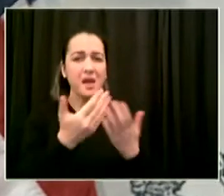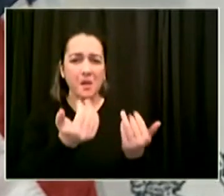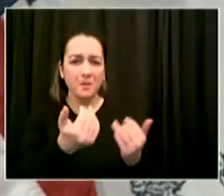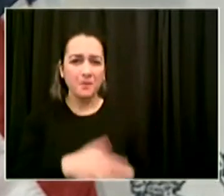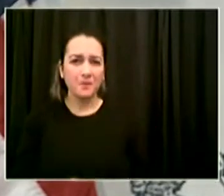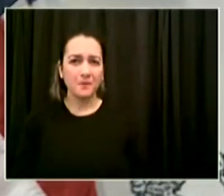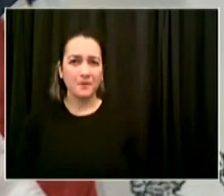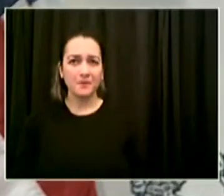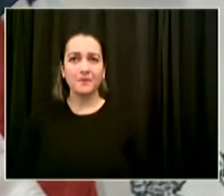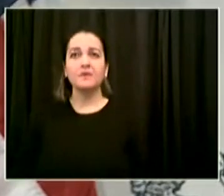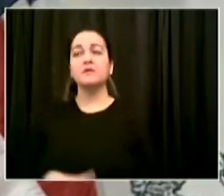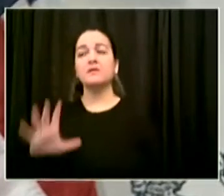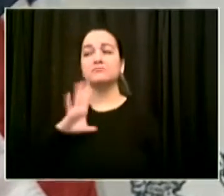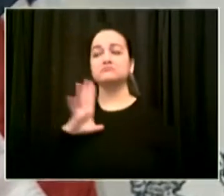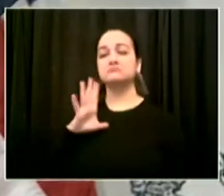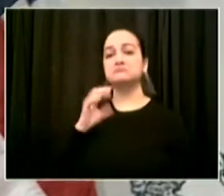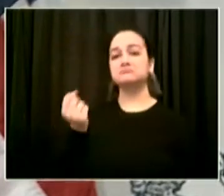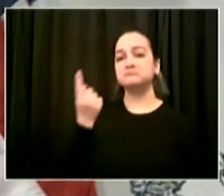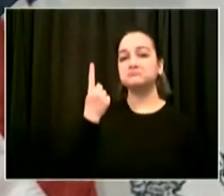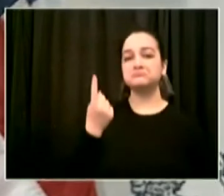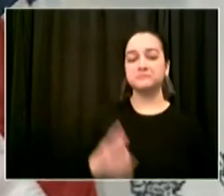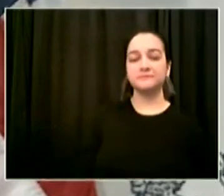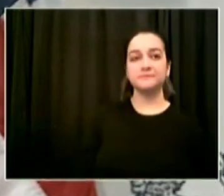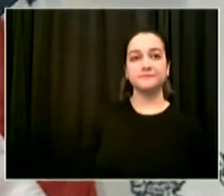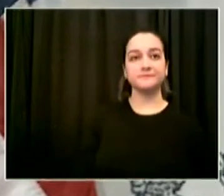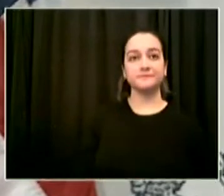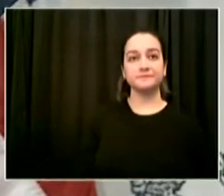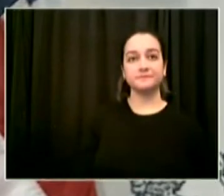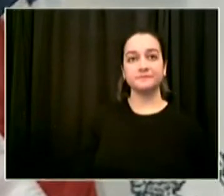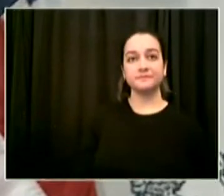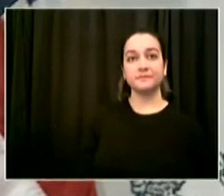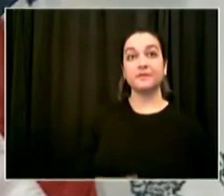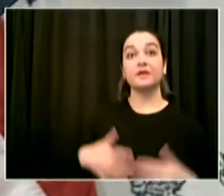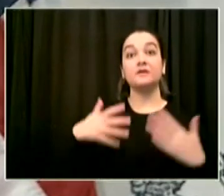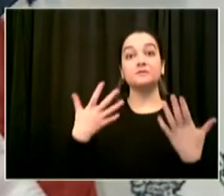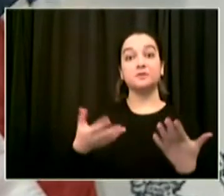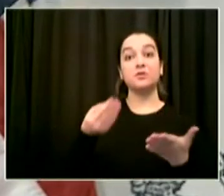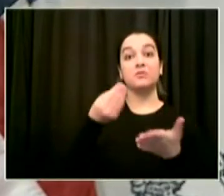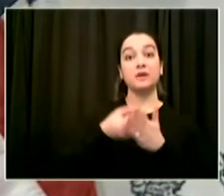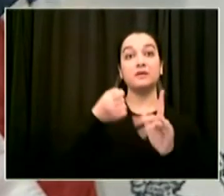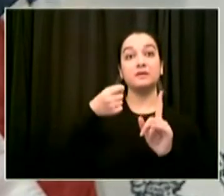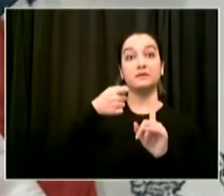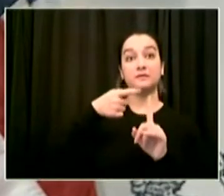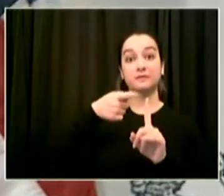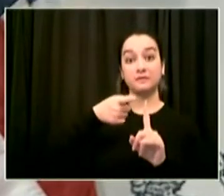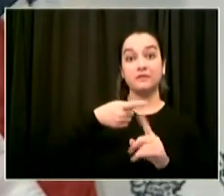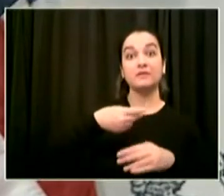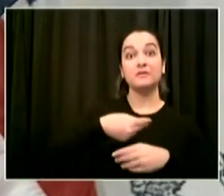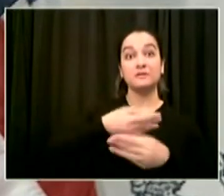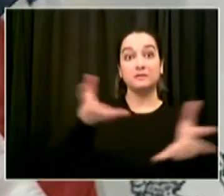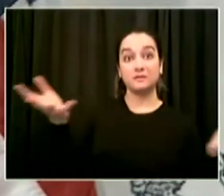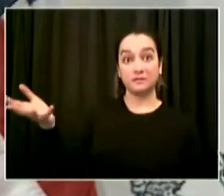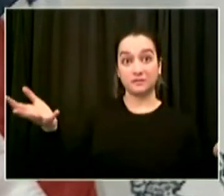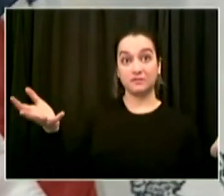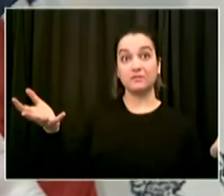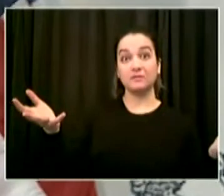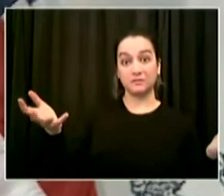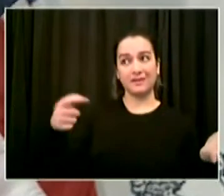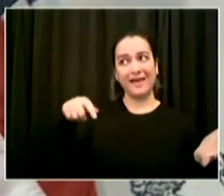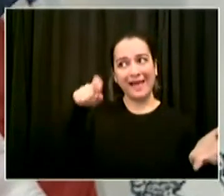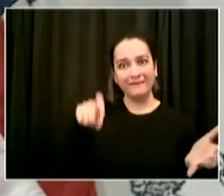to be a real stimulus. What we saw a few months ago was more of a short-term stopgap